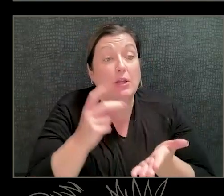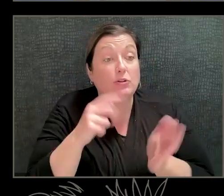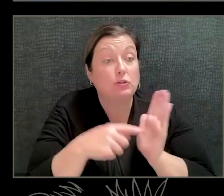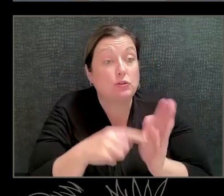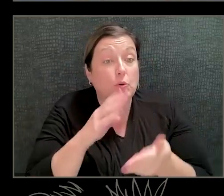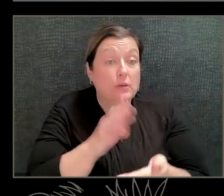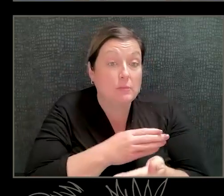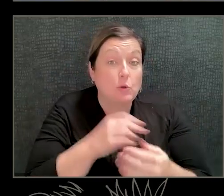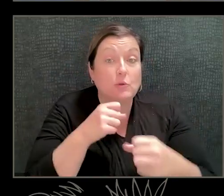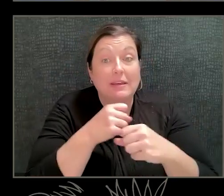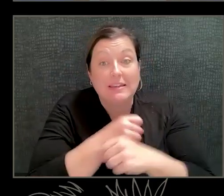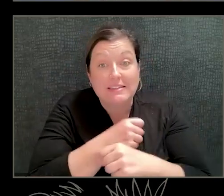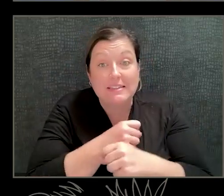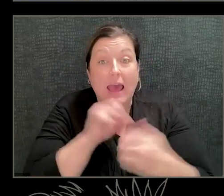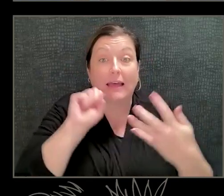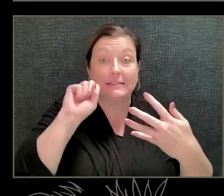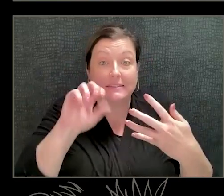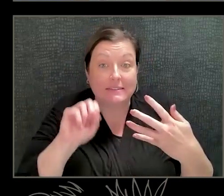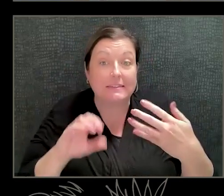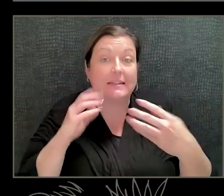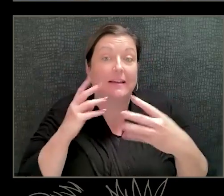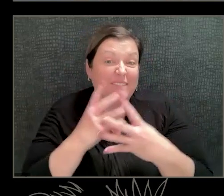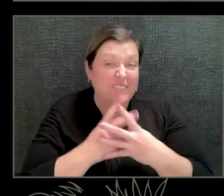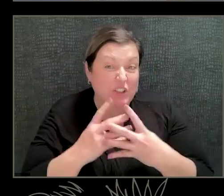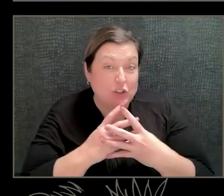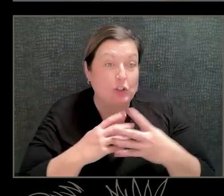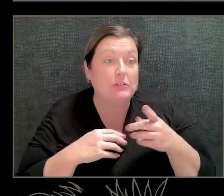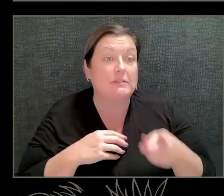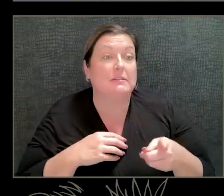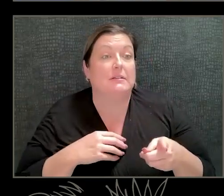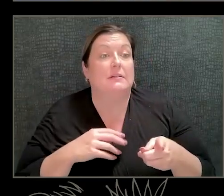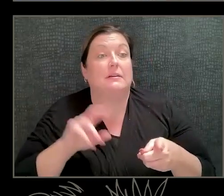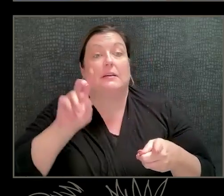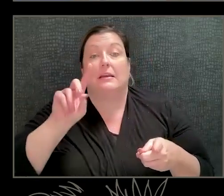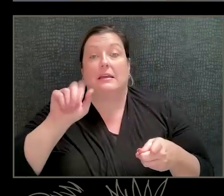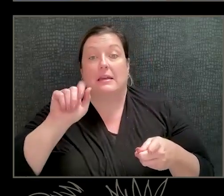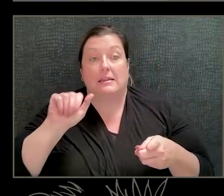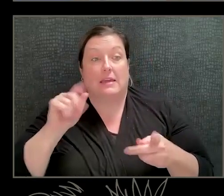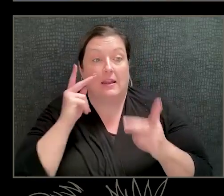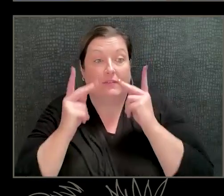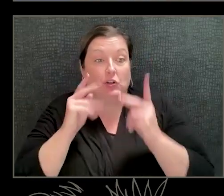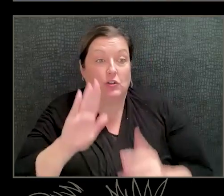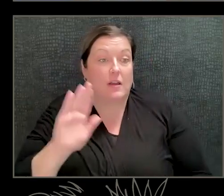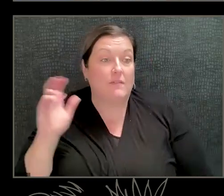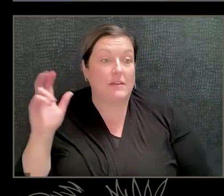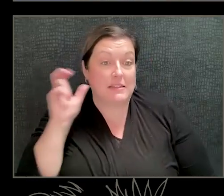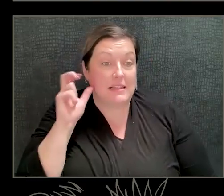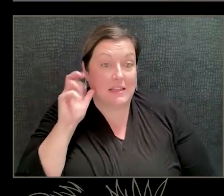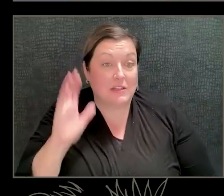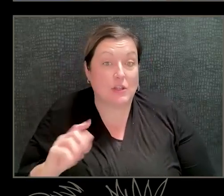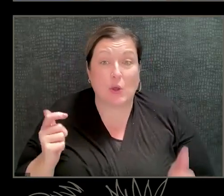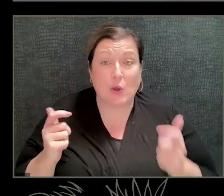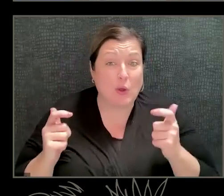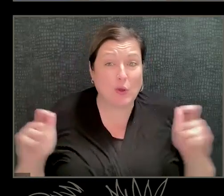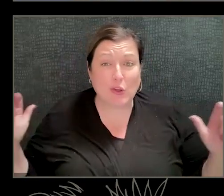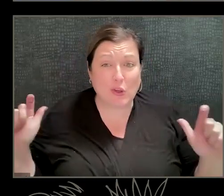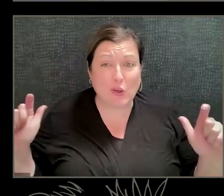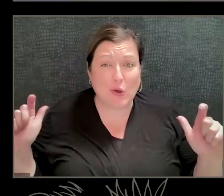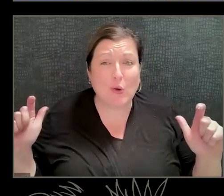got his stats. There's some filters we can interact with. Here's a data visualization of his listeners. Huge sausage